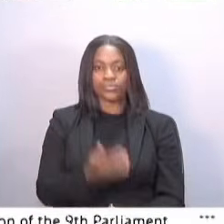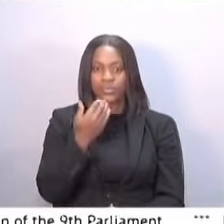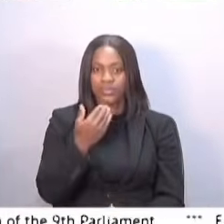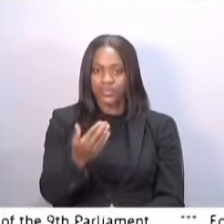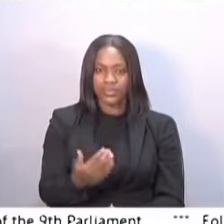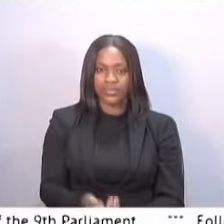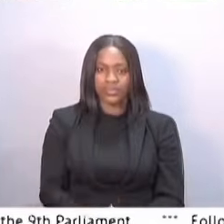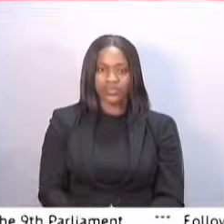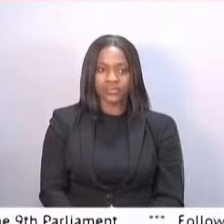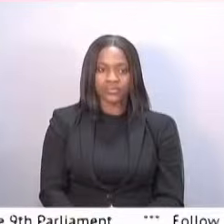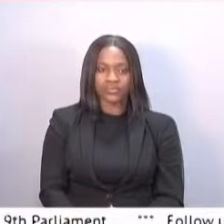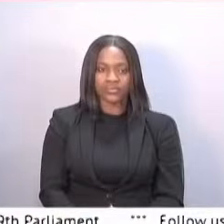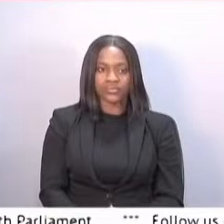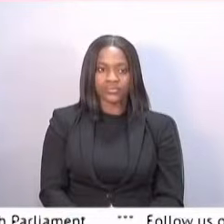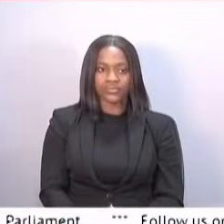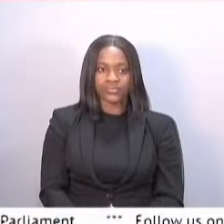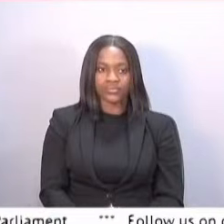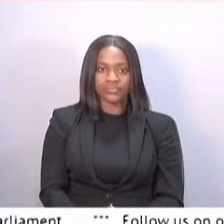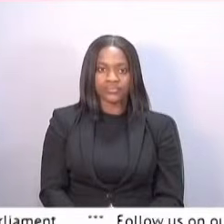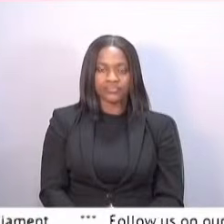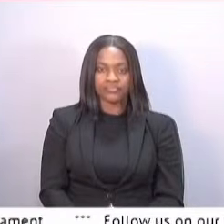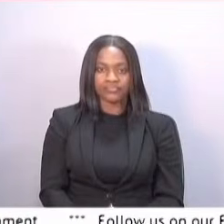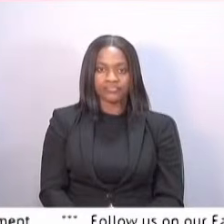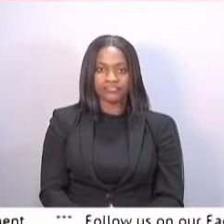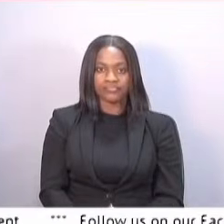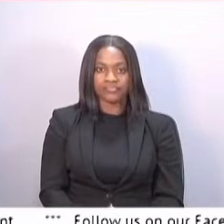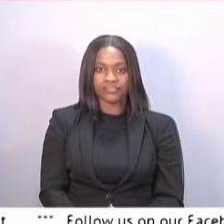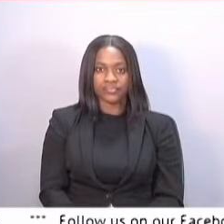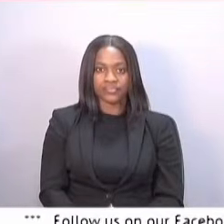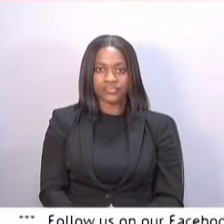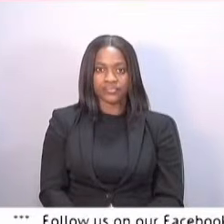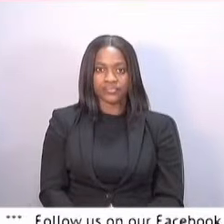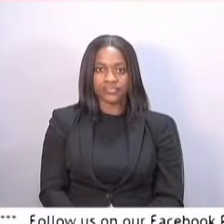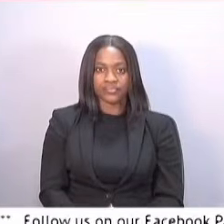you. Yes, Honorable Minister.